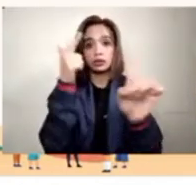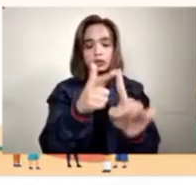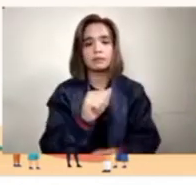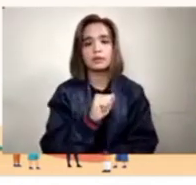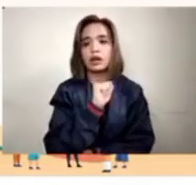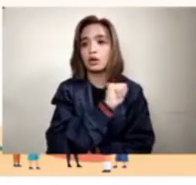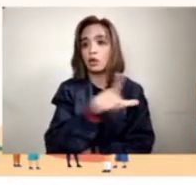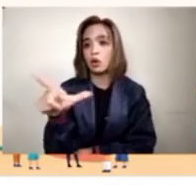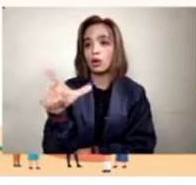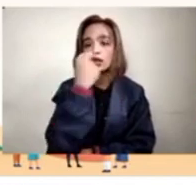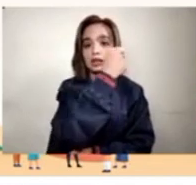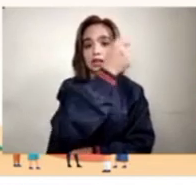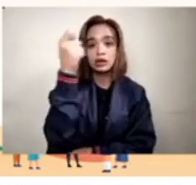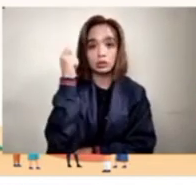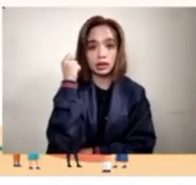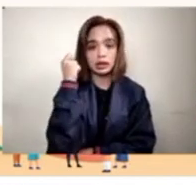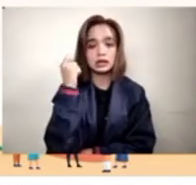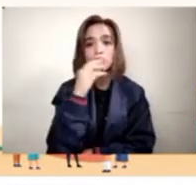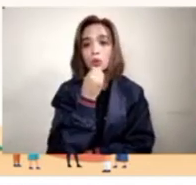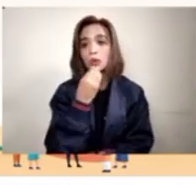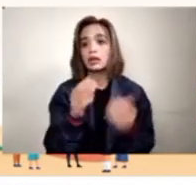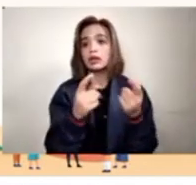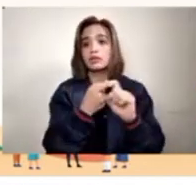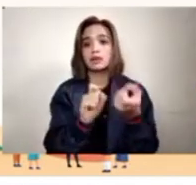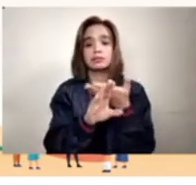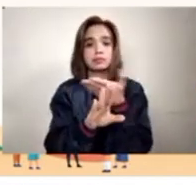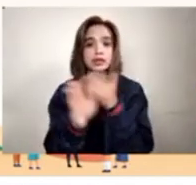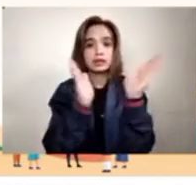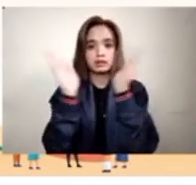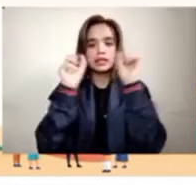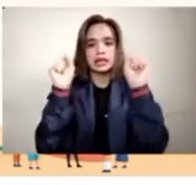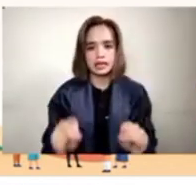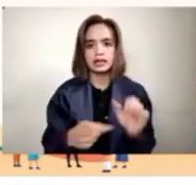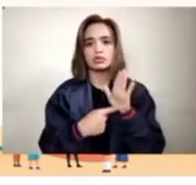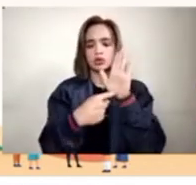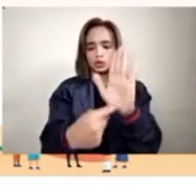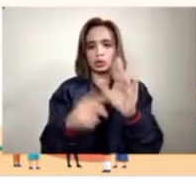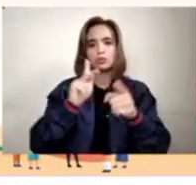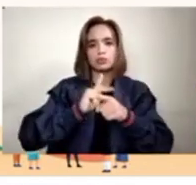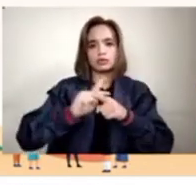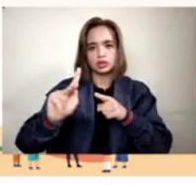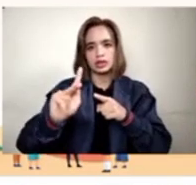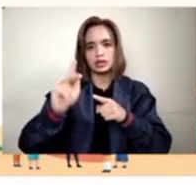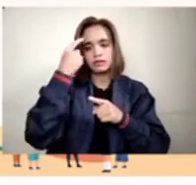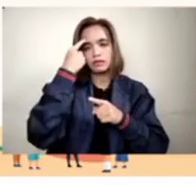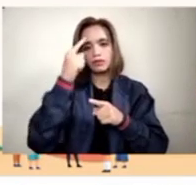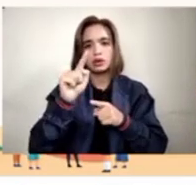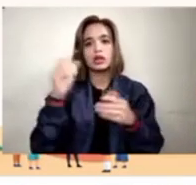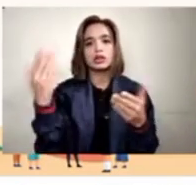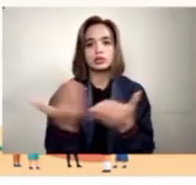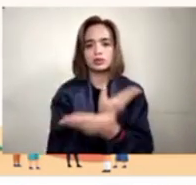goal is to ensure that all graduates of the pre-service meet and demonstrate